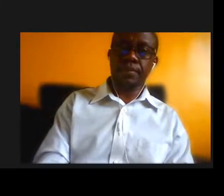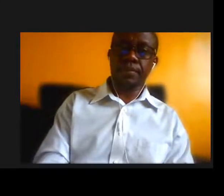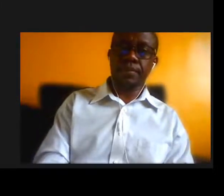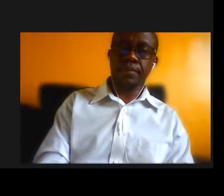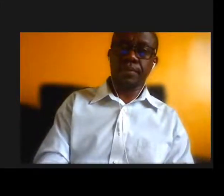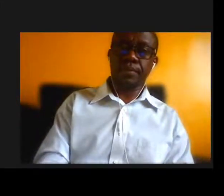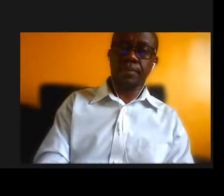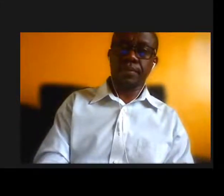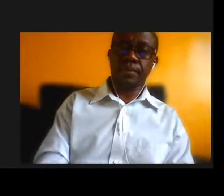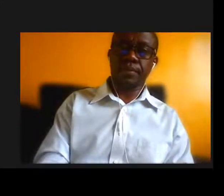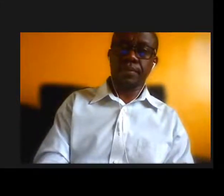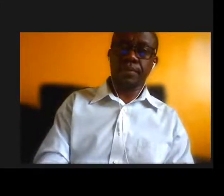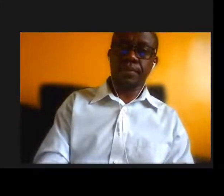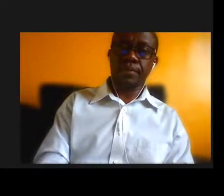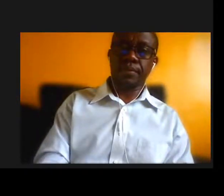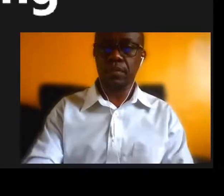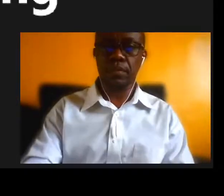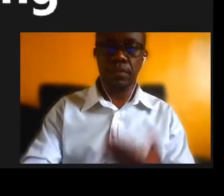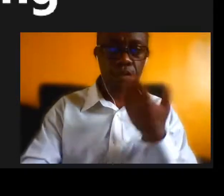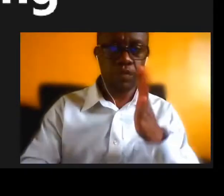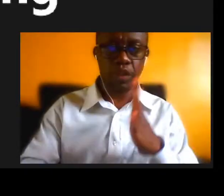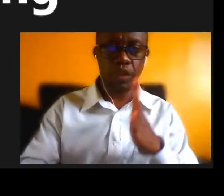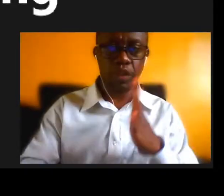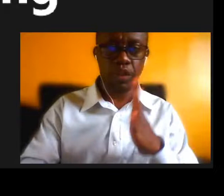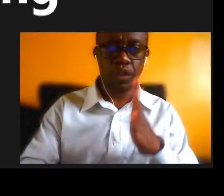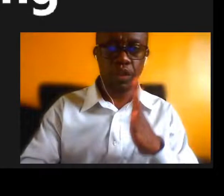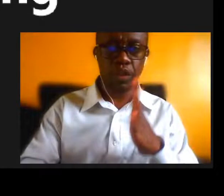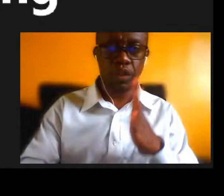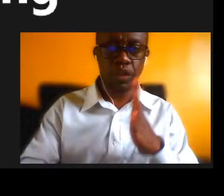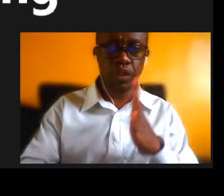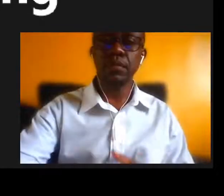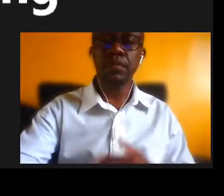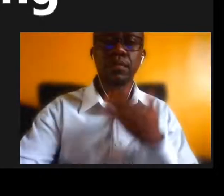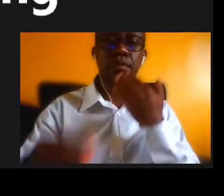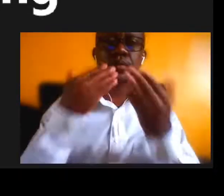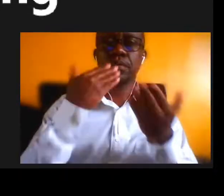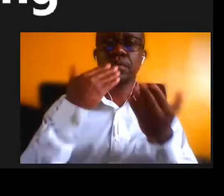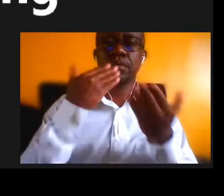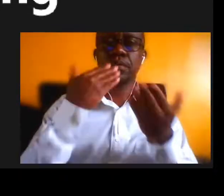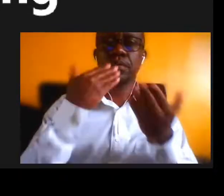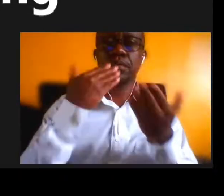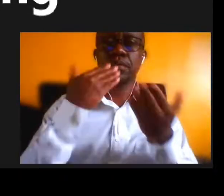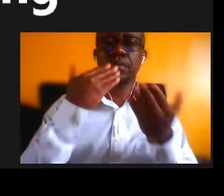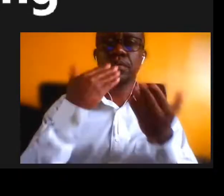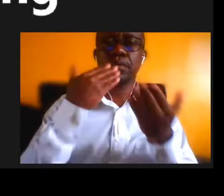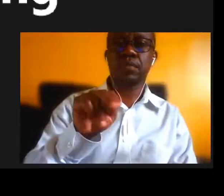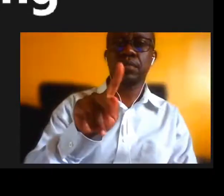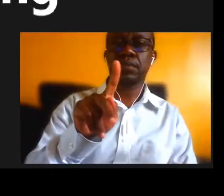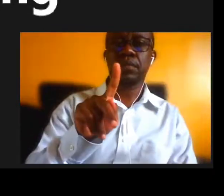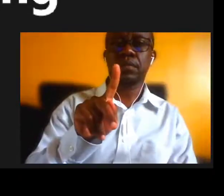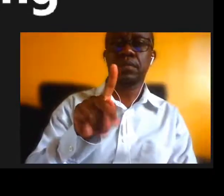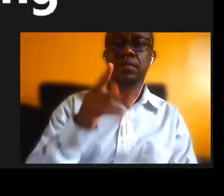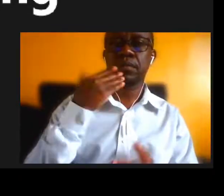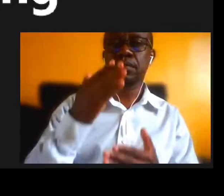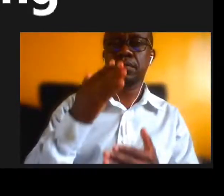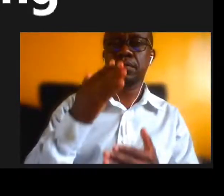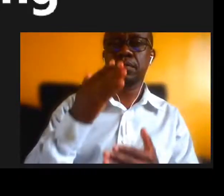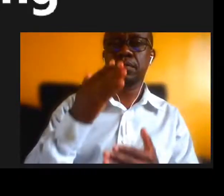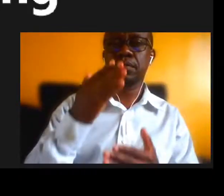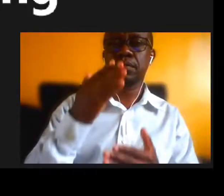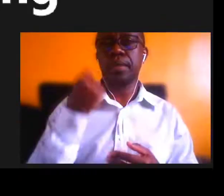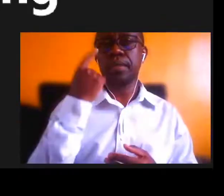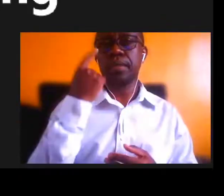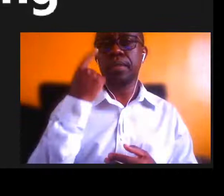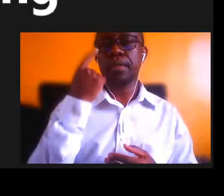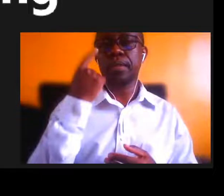Yes, thank you very much, Frank, for giving us a brief on Burundi. If you will allow me, I want to read a brief